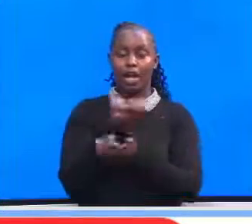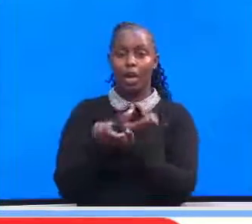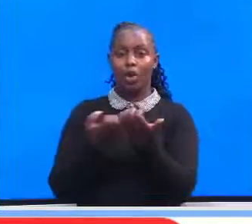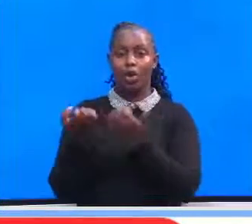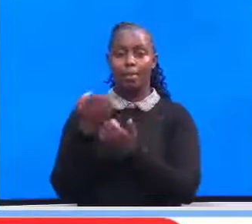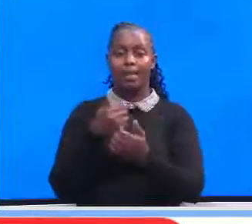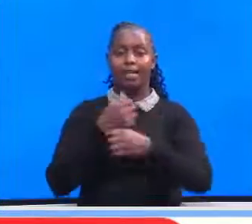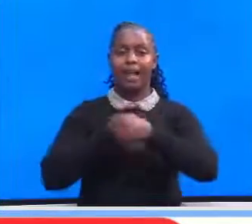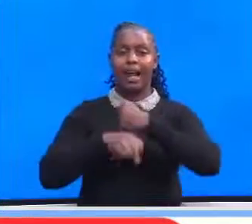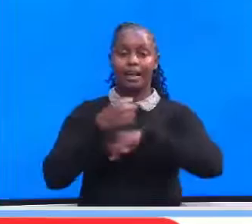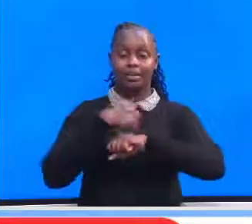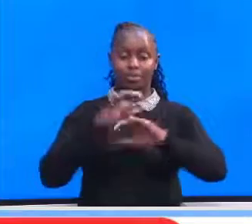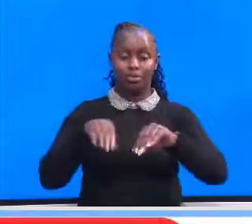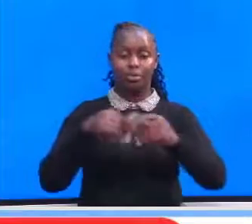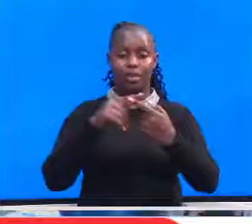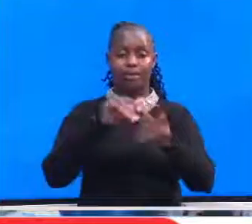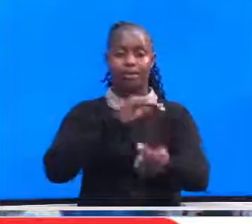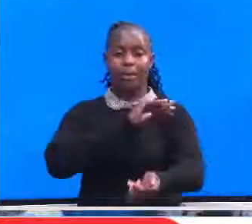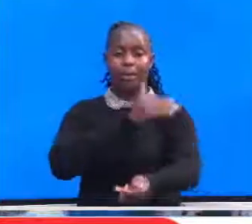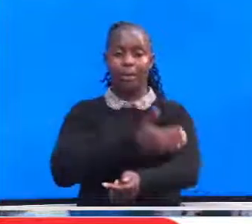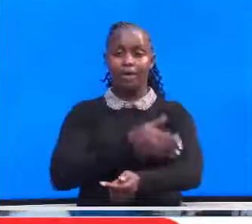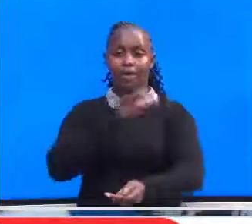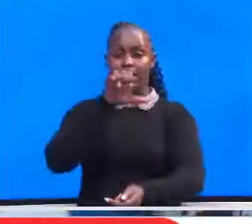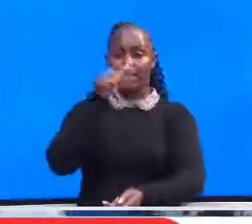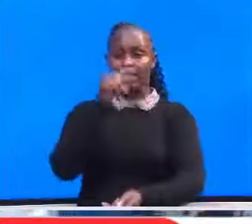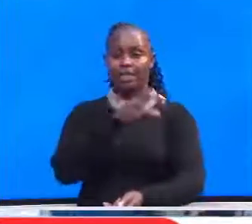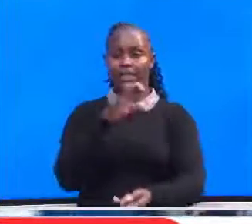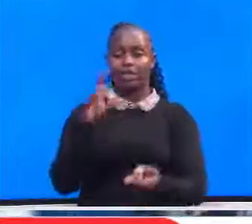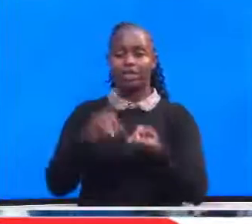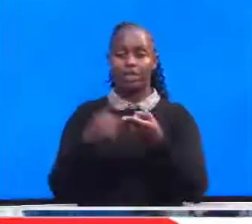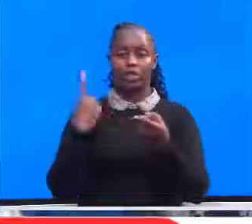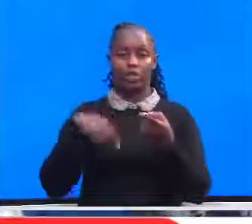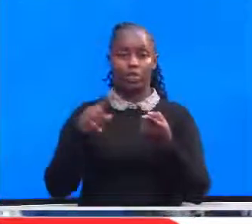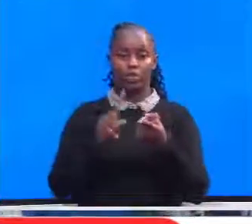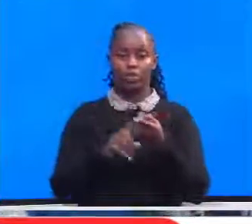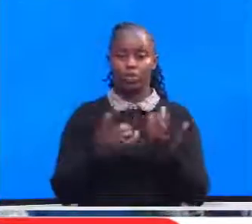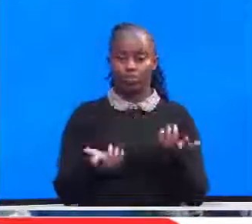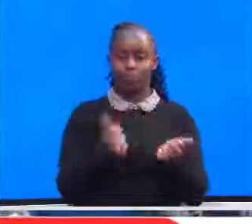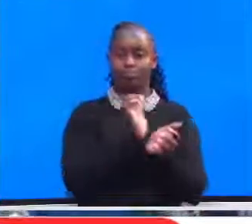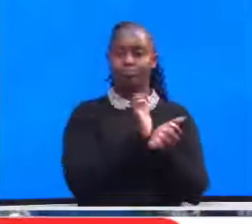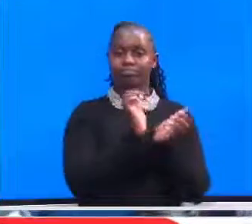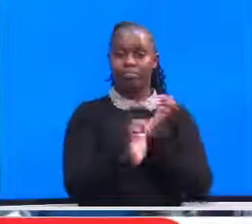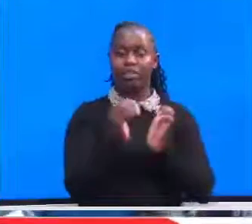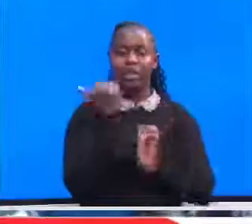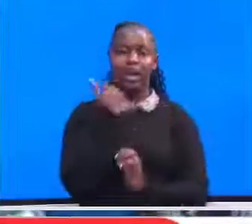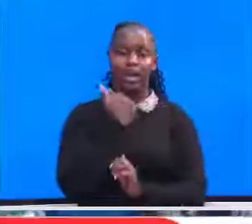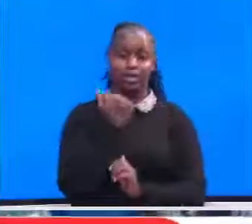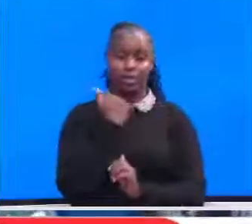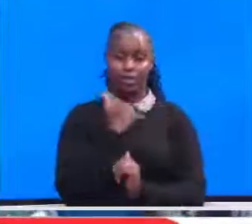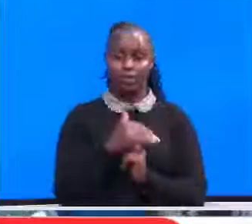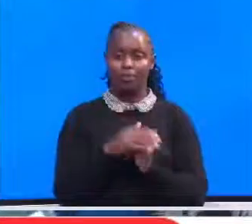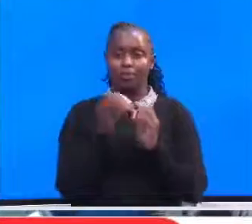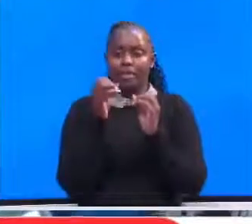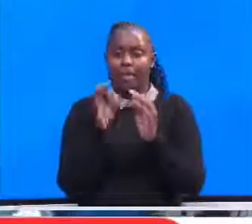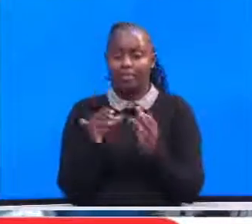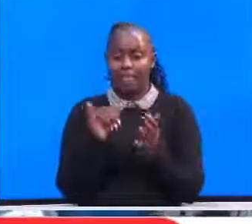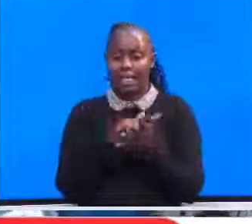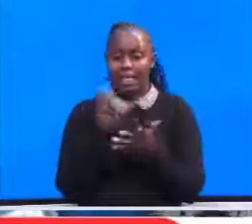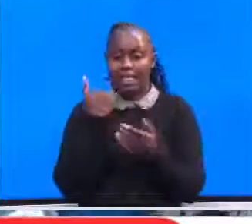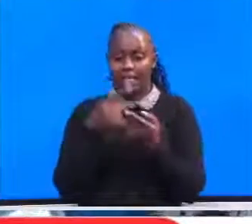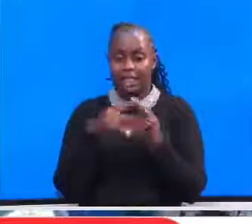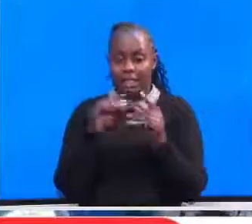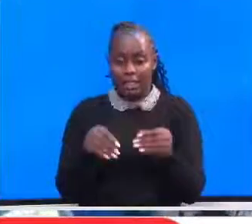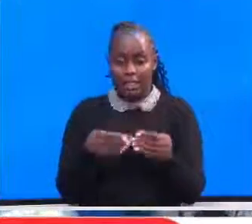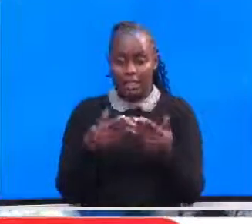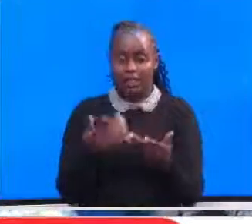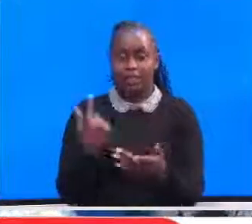commission powers to prosecute criminals. If that was given to or delegated, and that is a possibility, and we